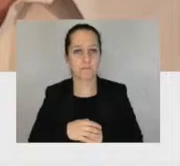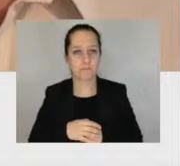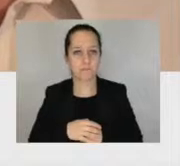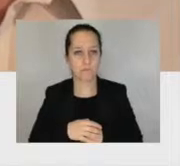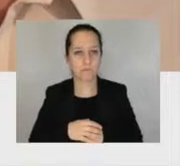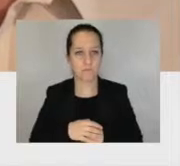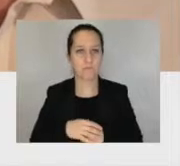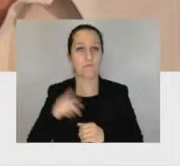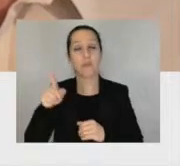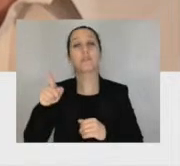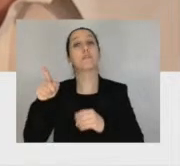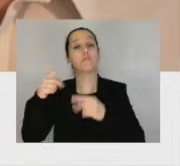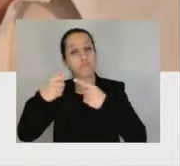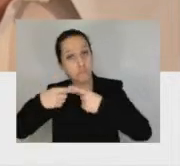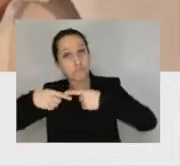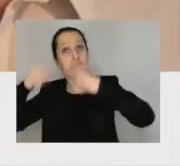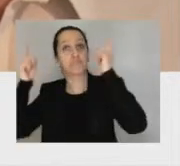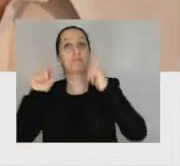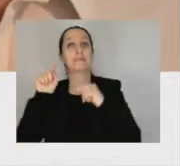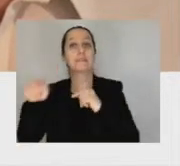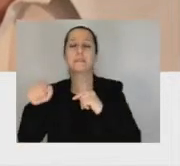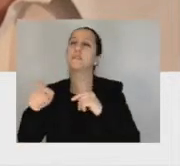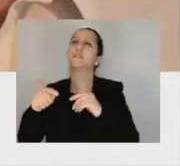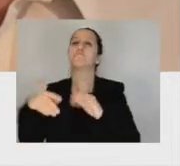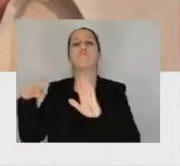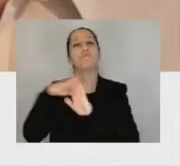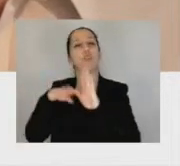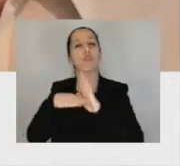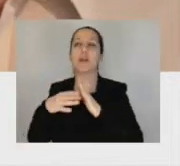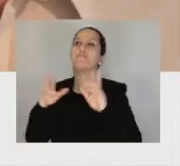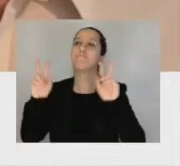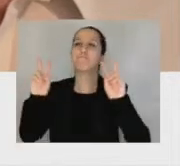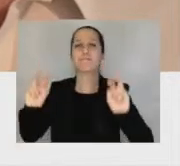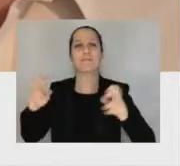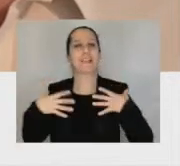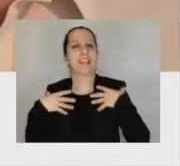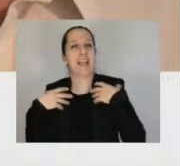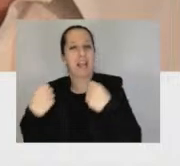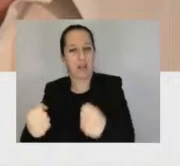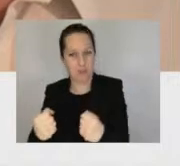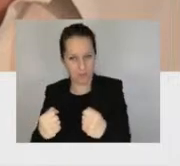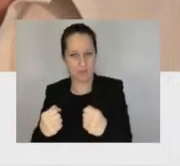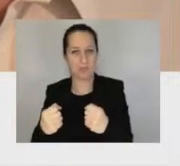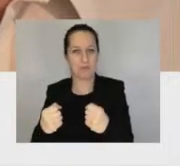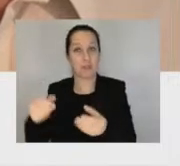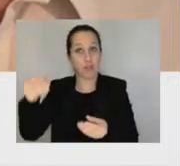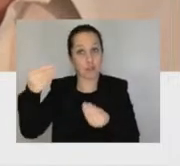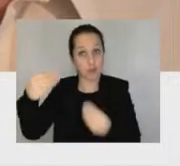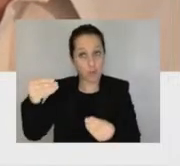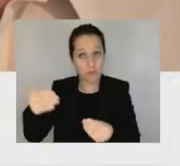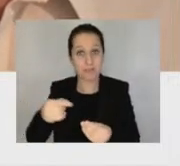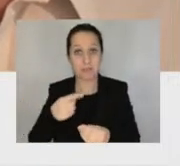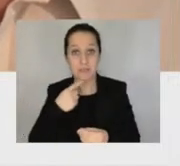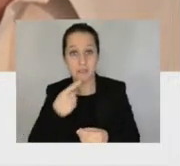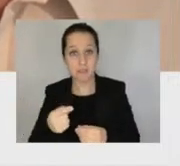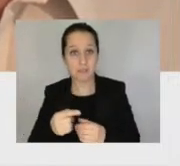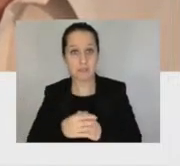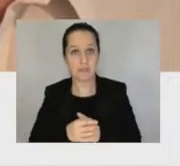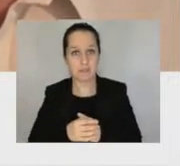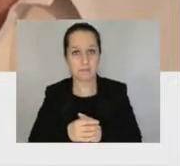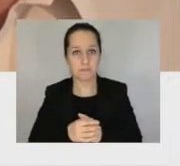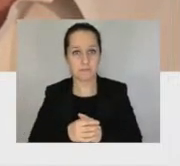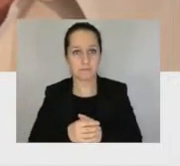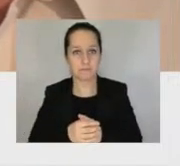the supporting document said the next Labour government will amplify the approach of Marmot cities like Greater Manchester